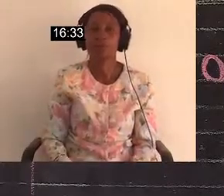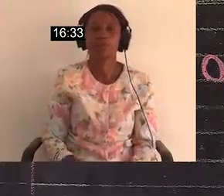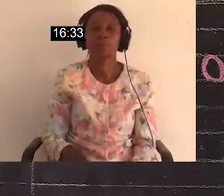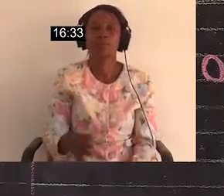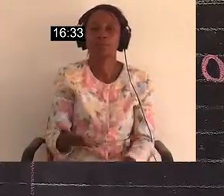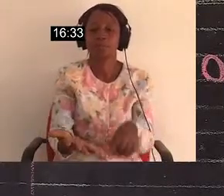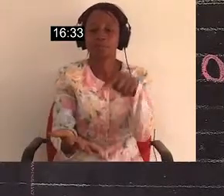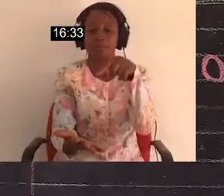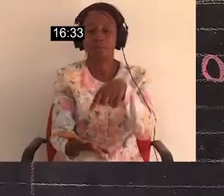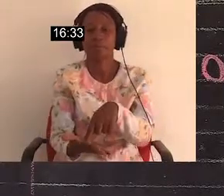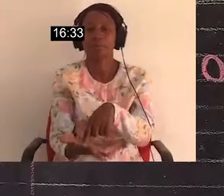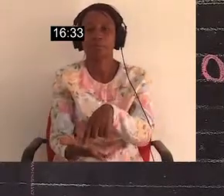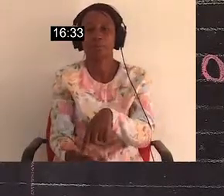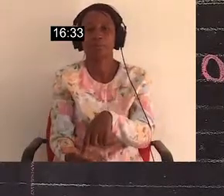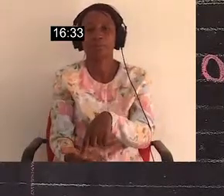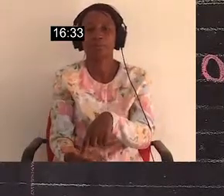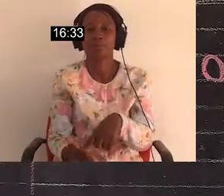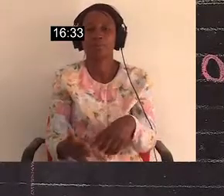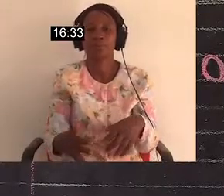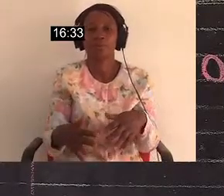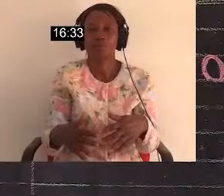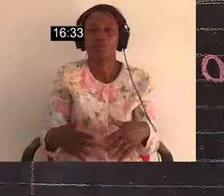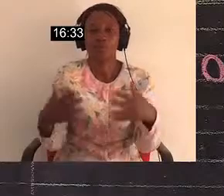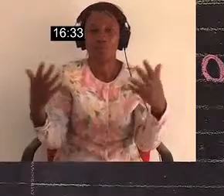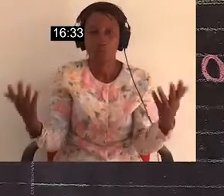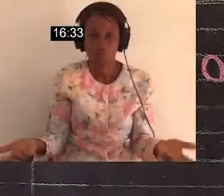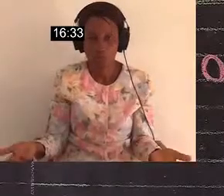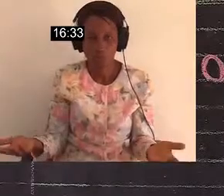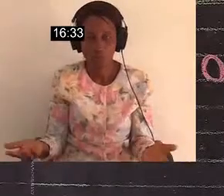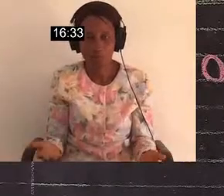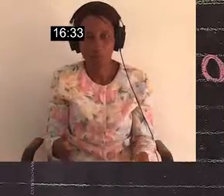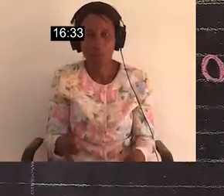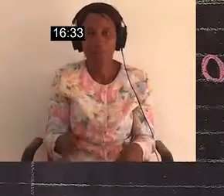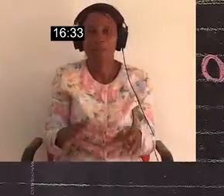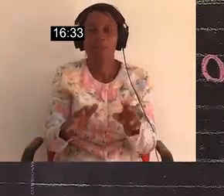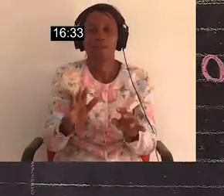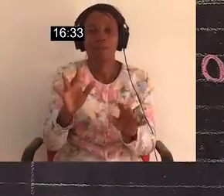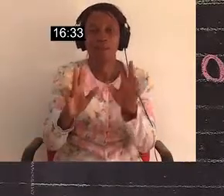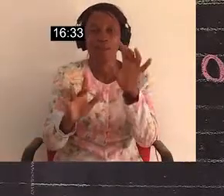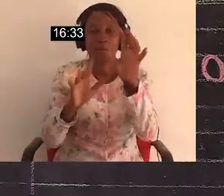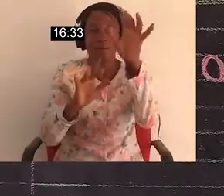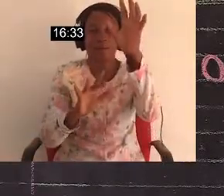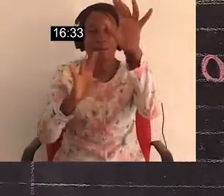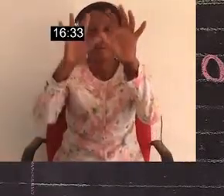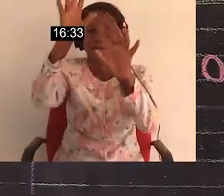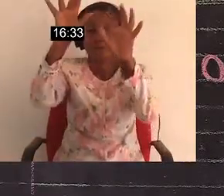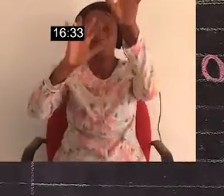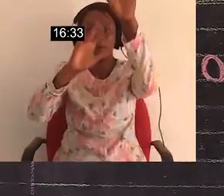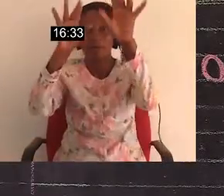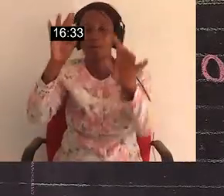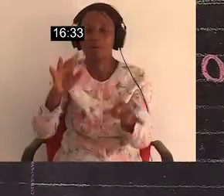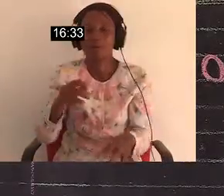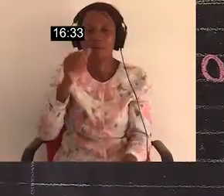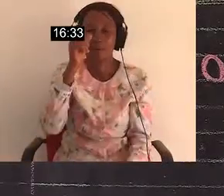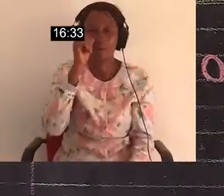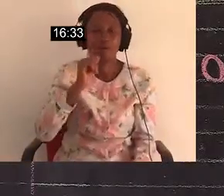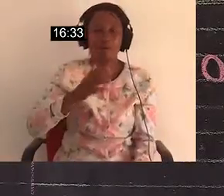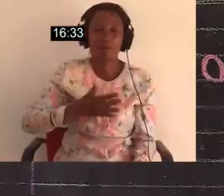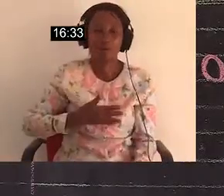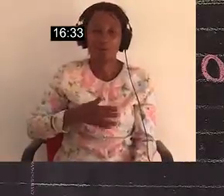the center, where the spider used to be, is the sound of the day, and that is the O